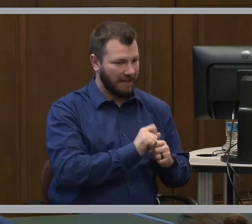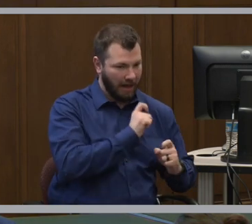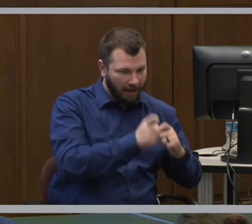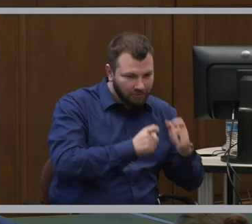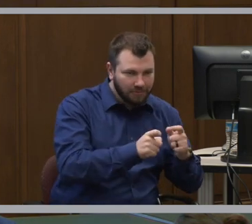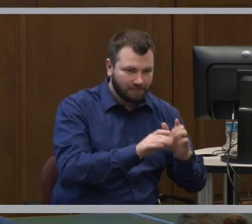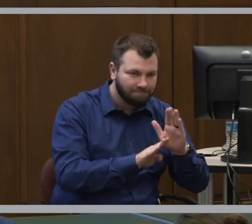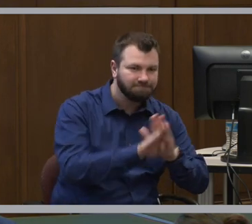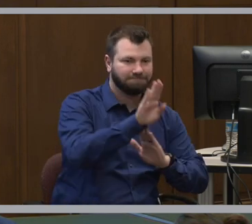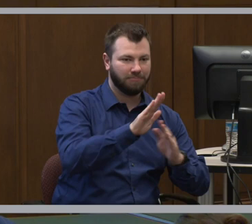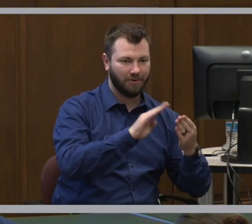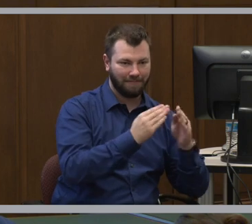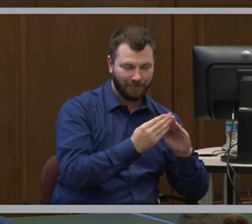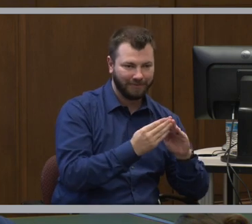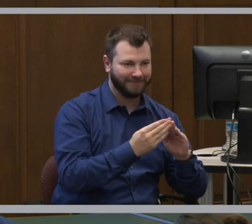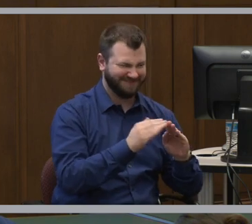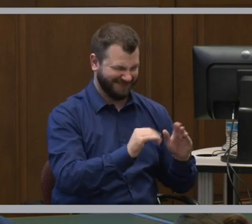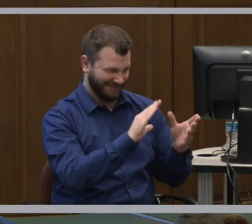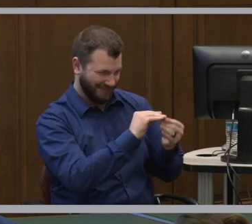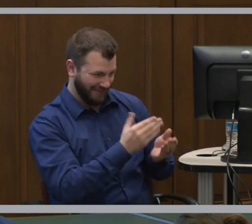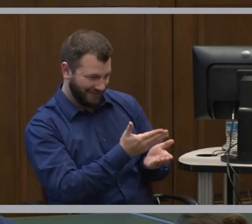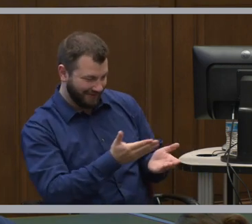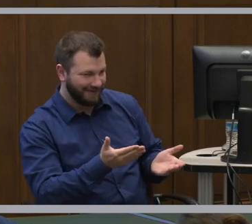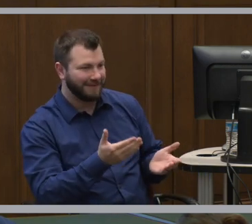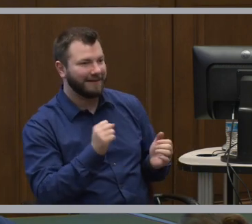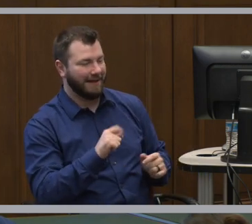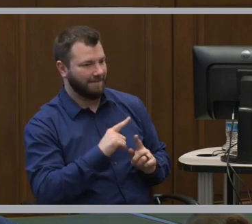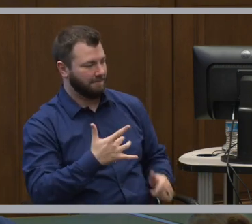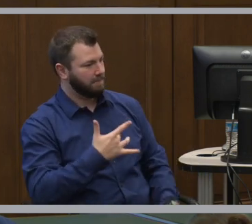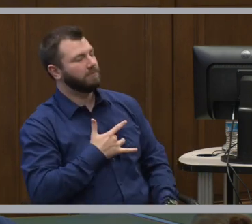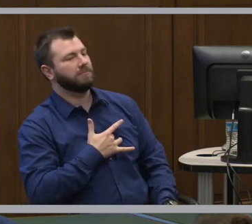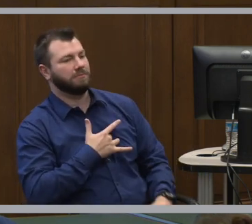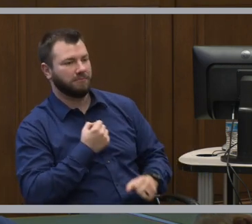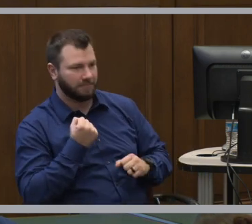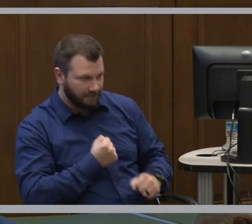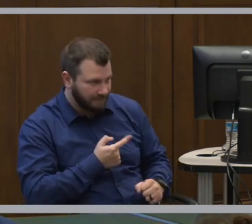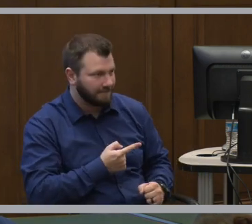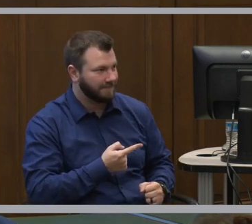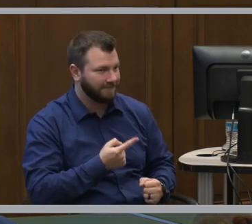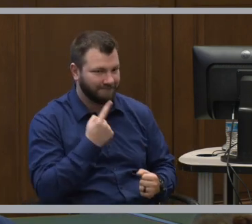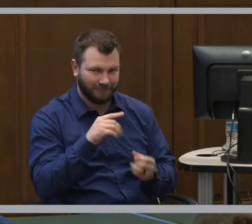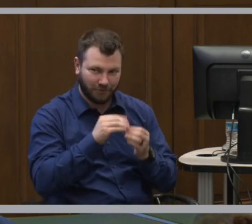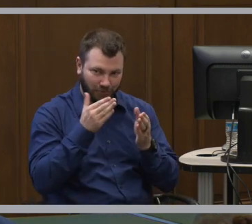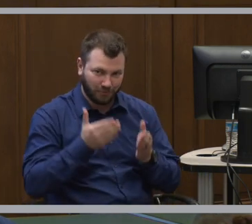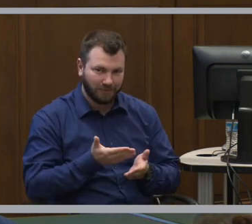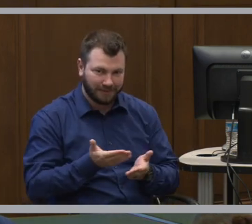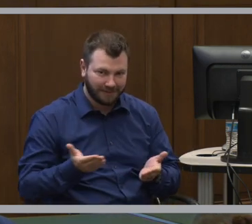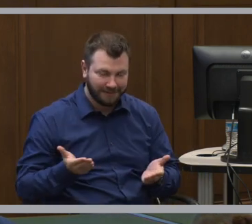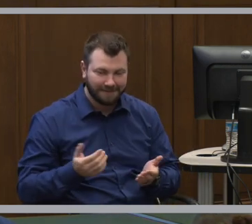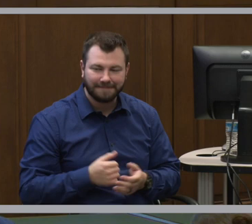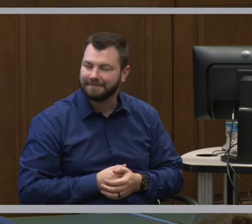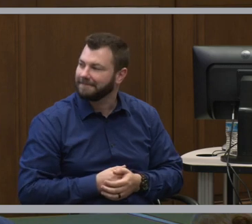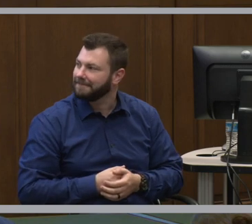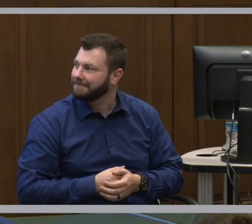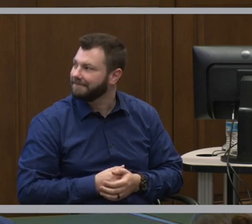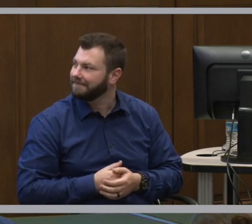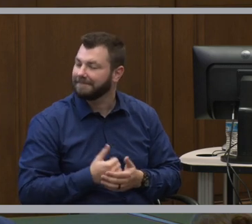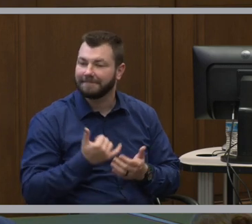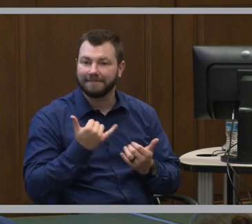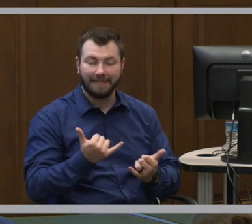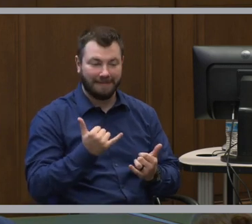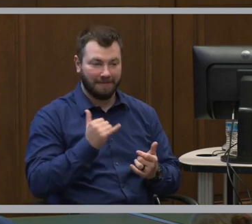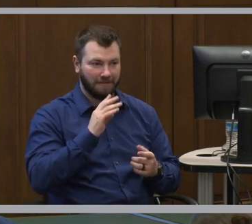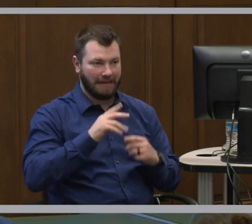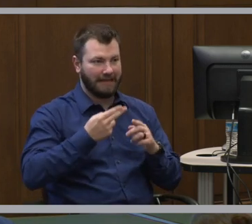the community. So the stories are, that can be very compelling. And to our students, we're not talking about history in terms